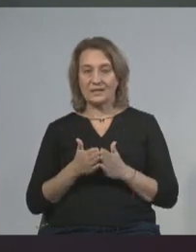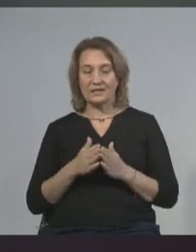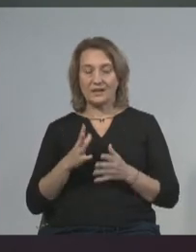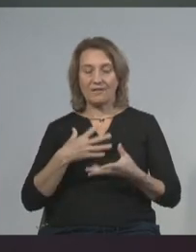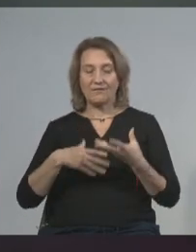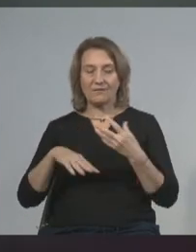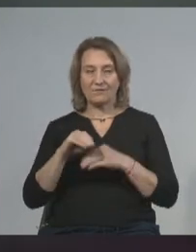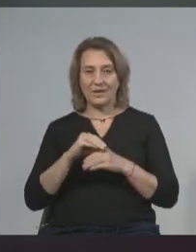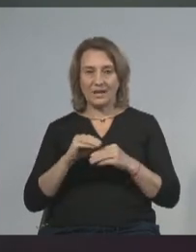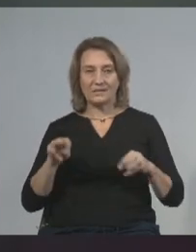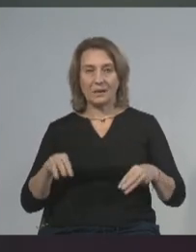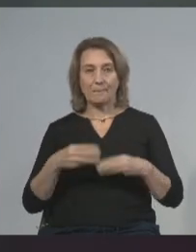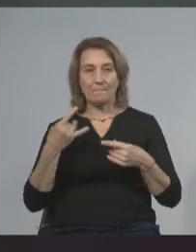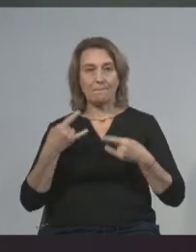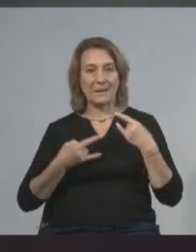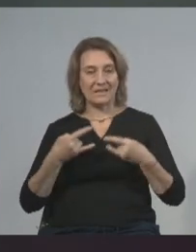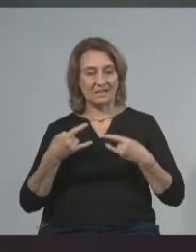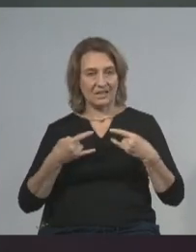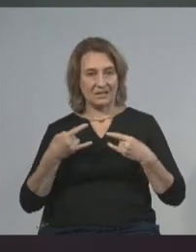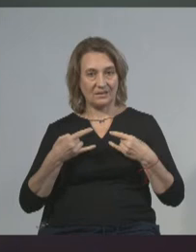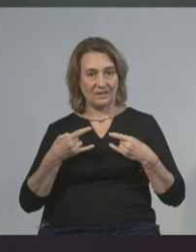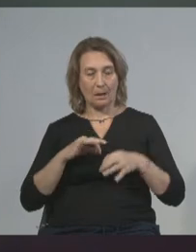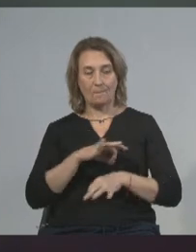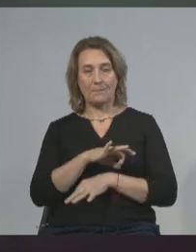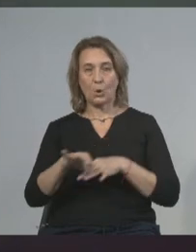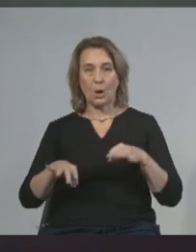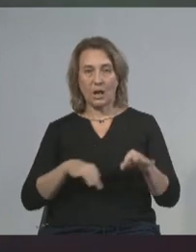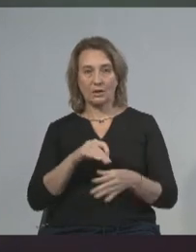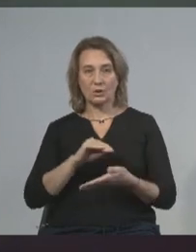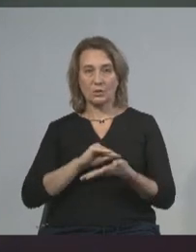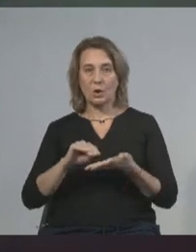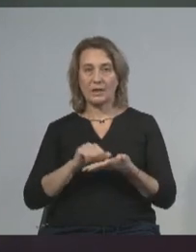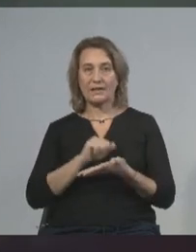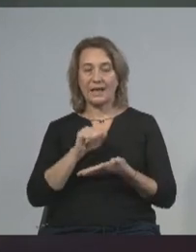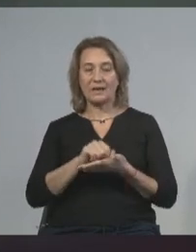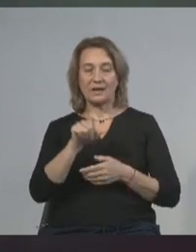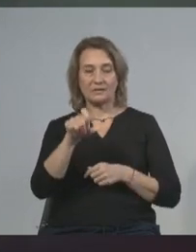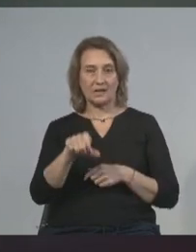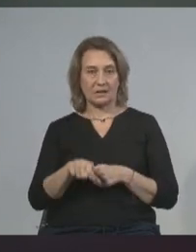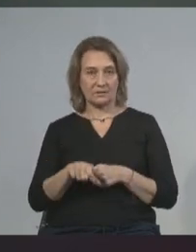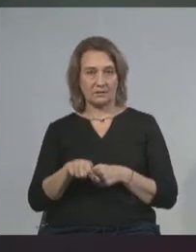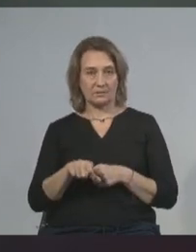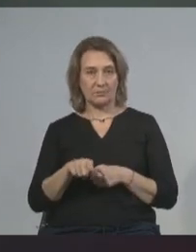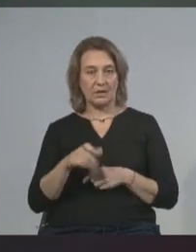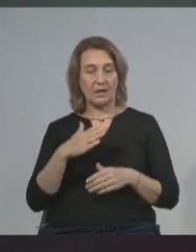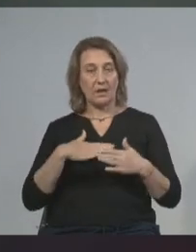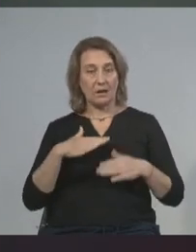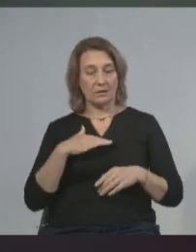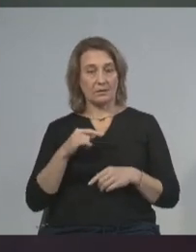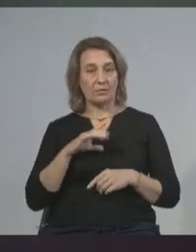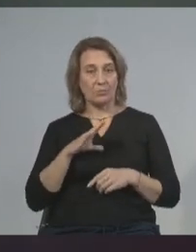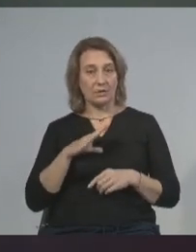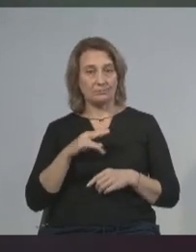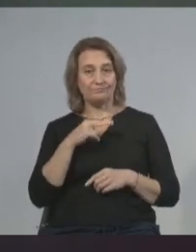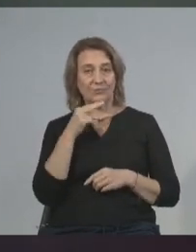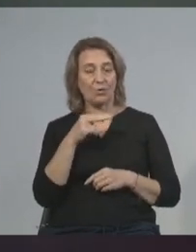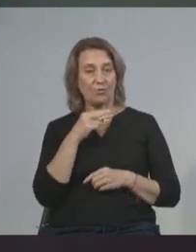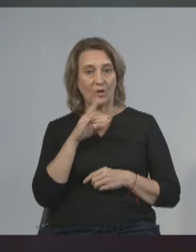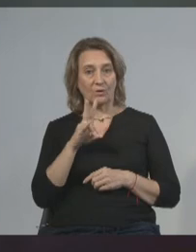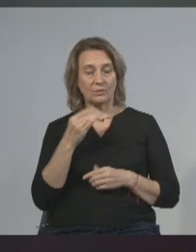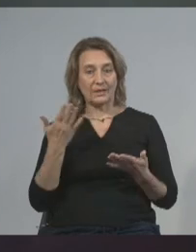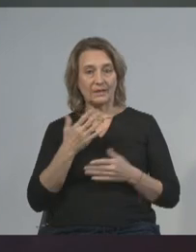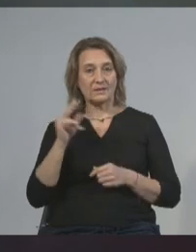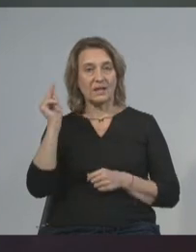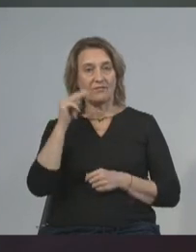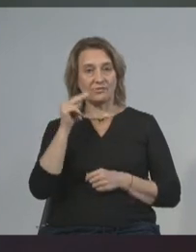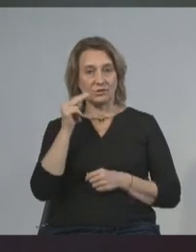and often editor is managing the entire media project on the original level so i would advise them to draw